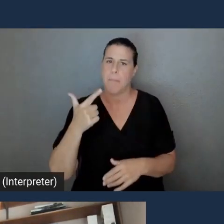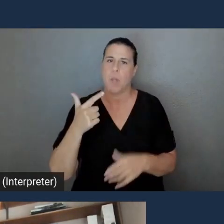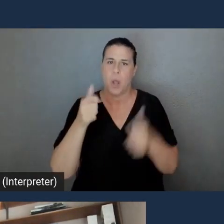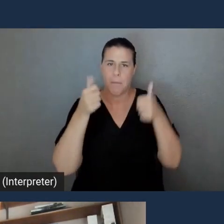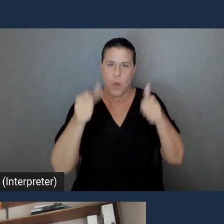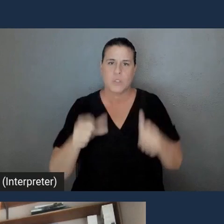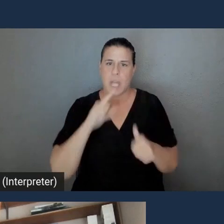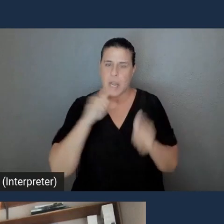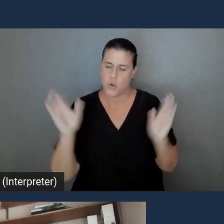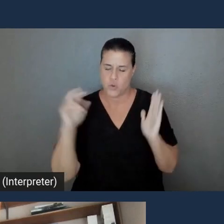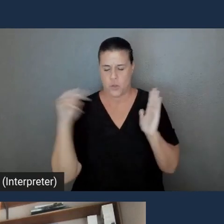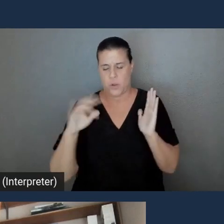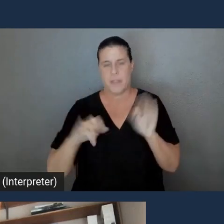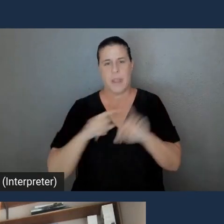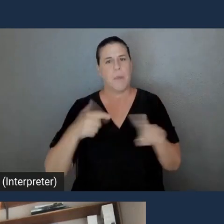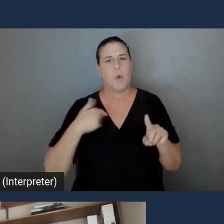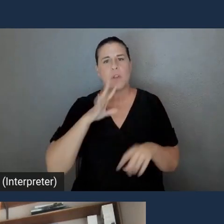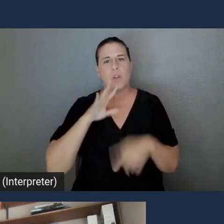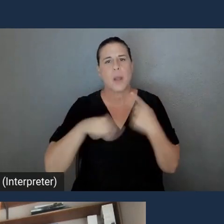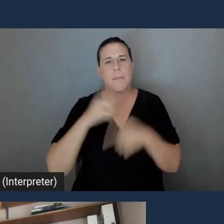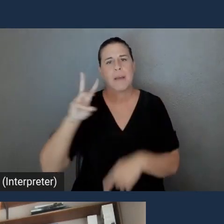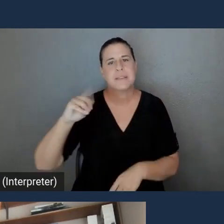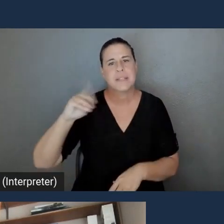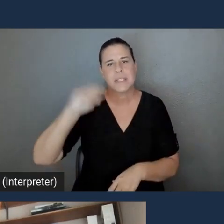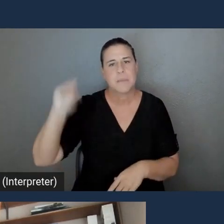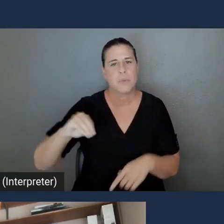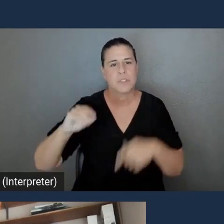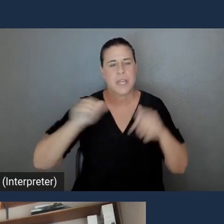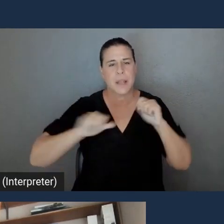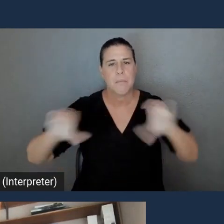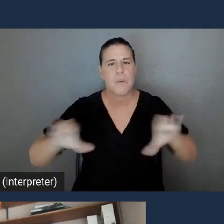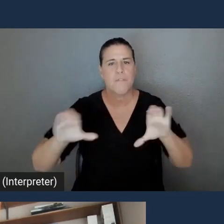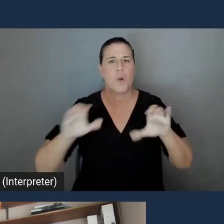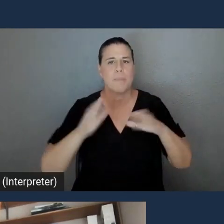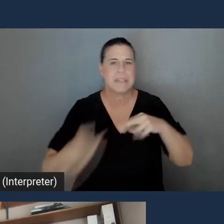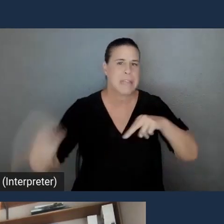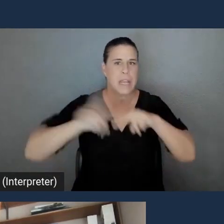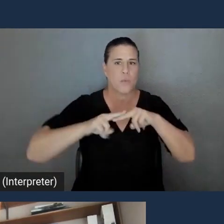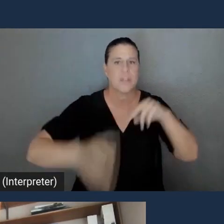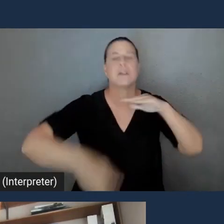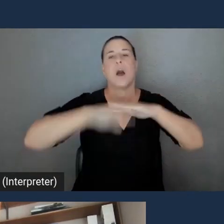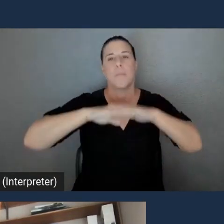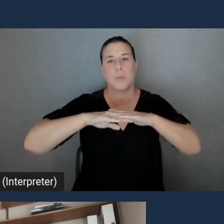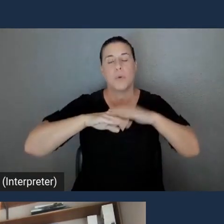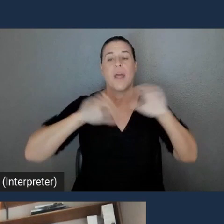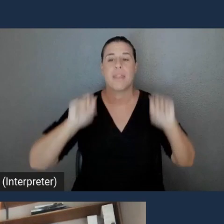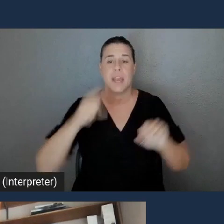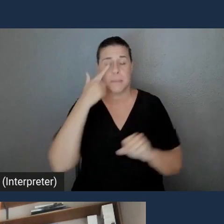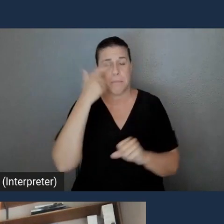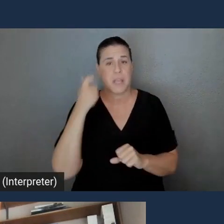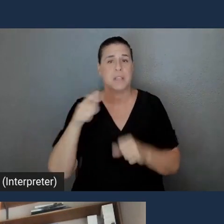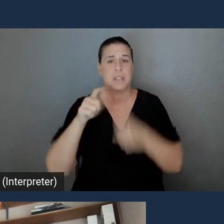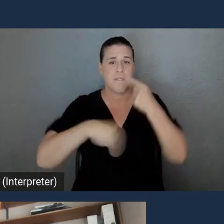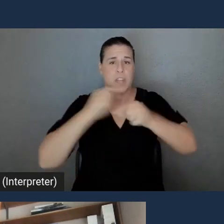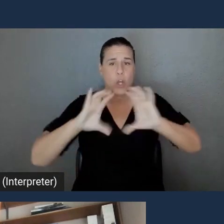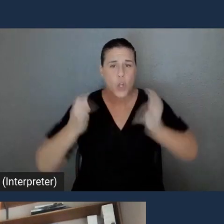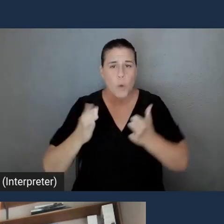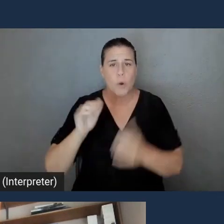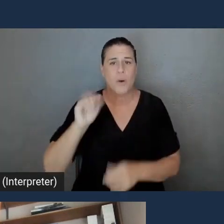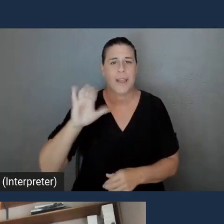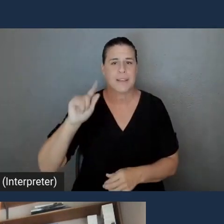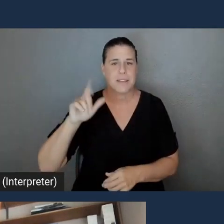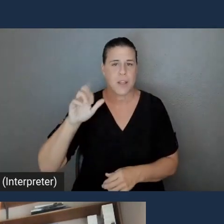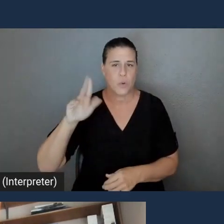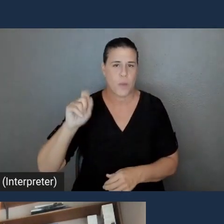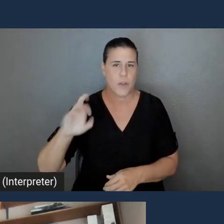look, but we talk about the 60% performance increase up to. That's all because of the Global Accelerator network that we have underneath.